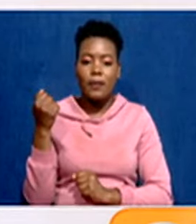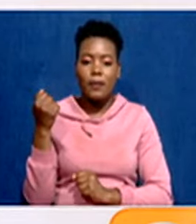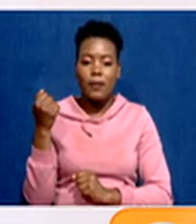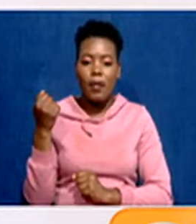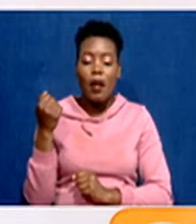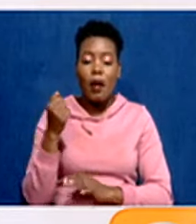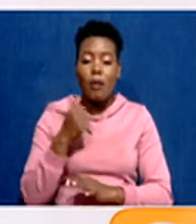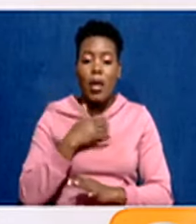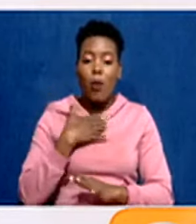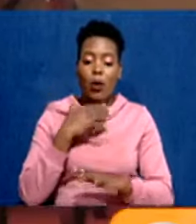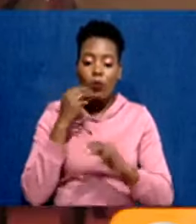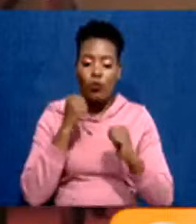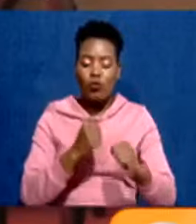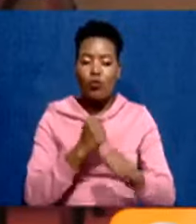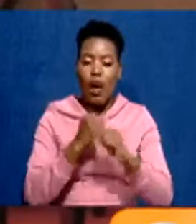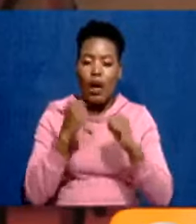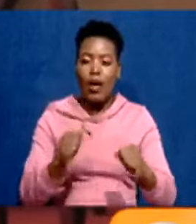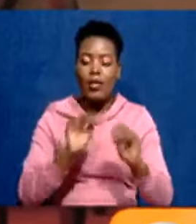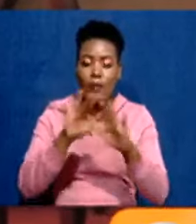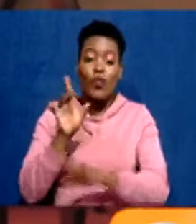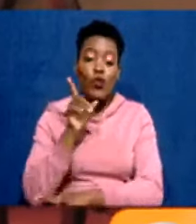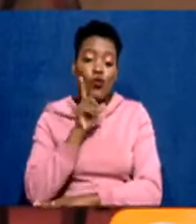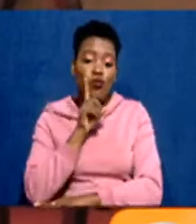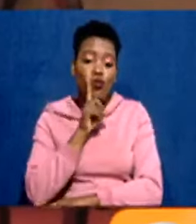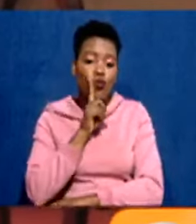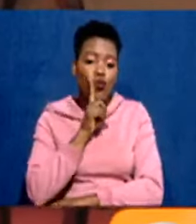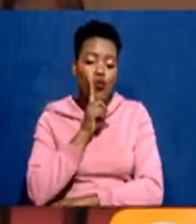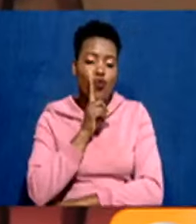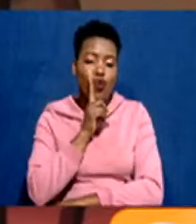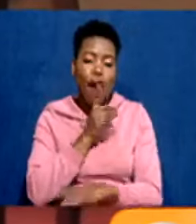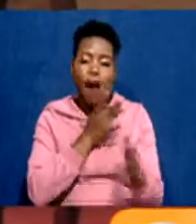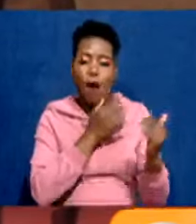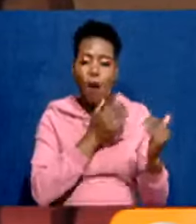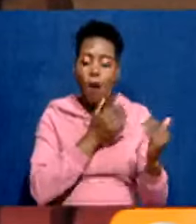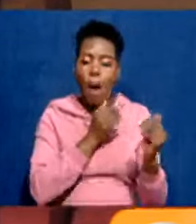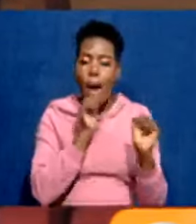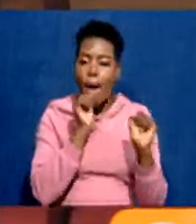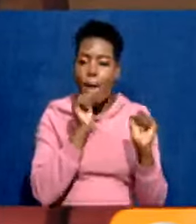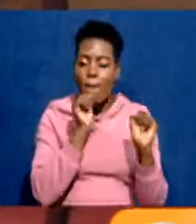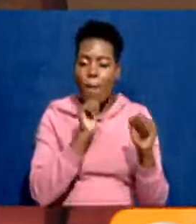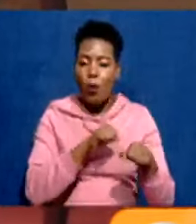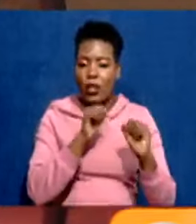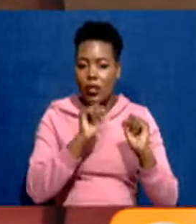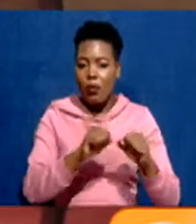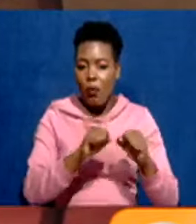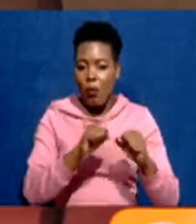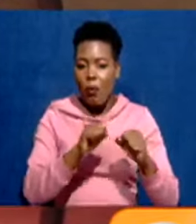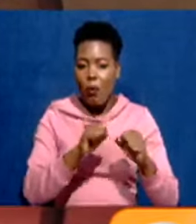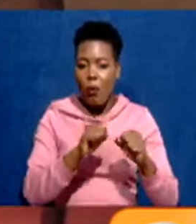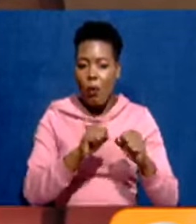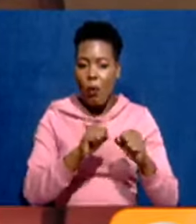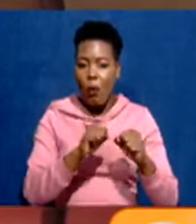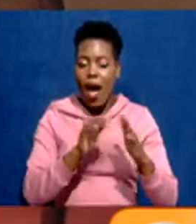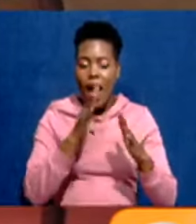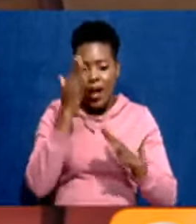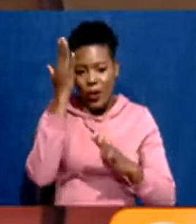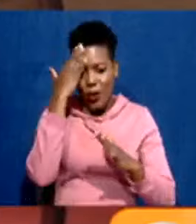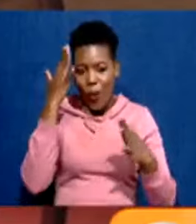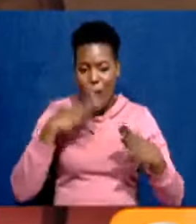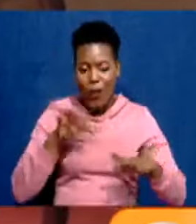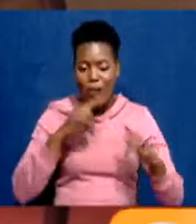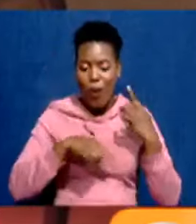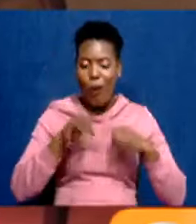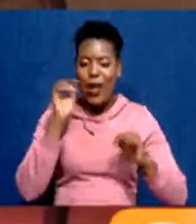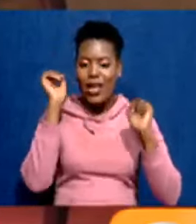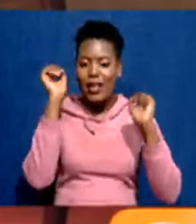I'm going to do what I've been doing. Tomorrow I hope to, I will, oh, there's a lot of local heroes here in Kenya, so